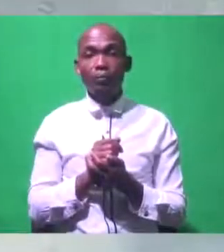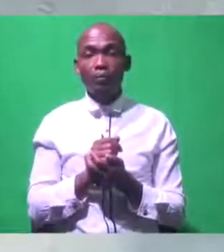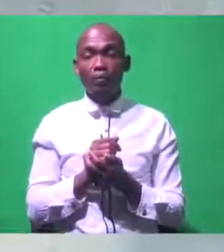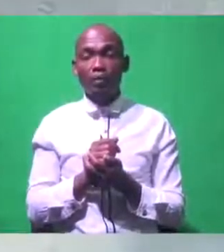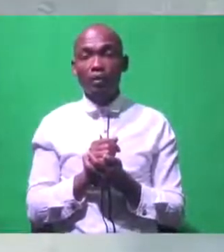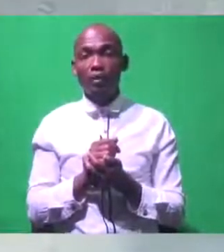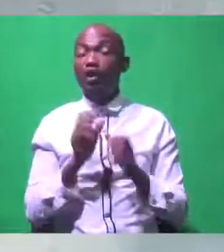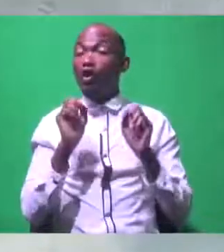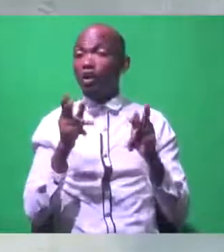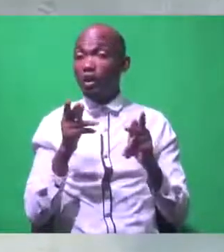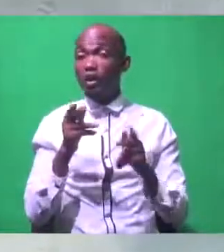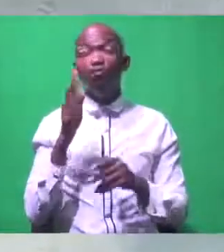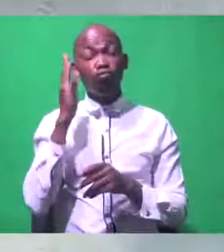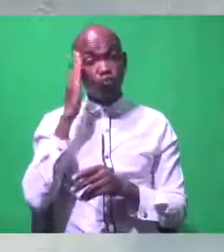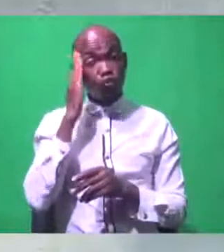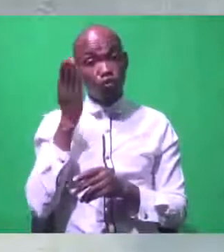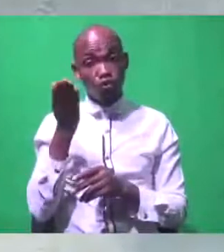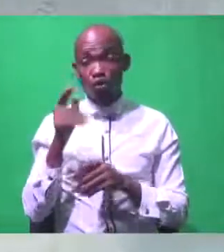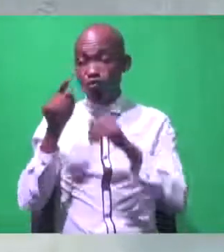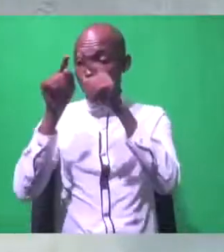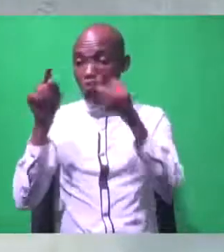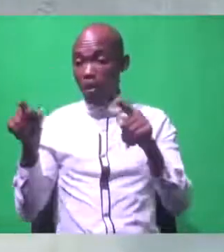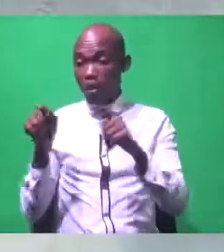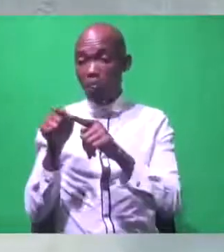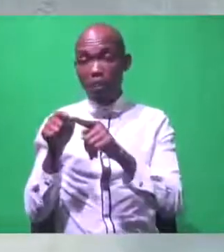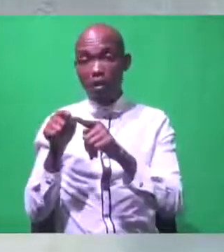Okay? Do you know pyramid shape?